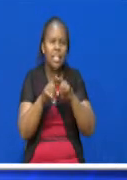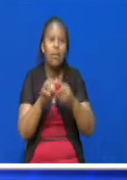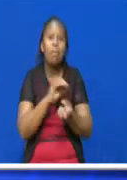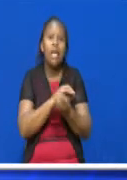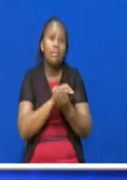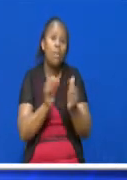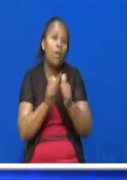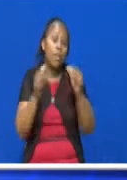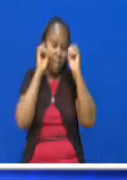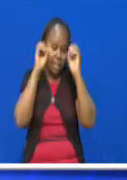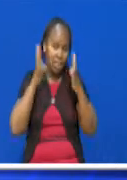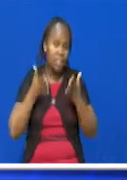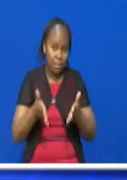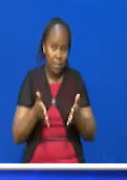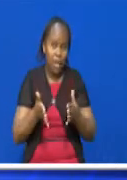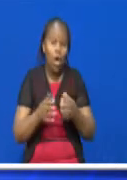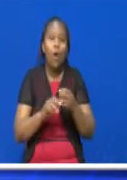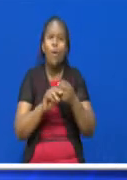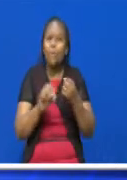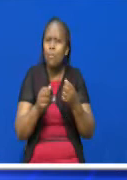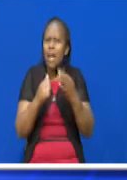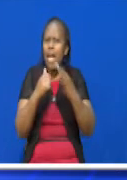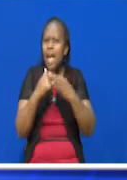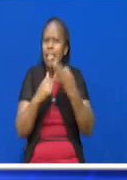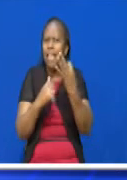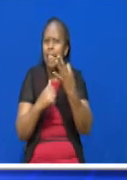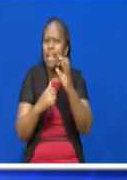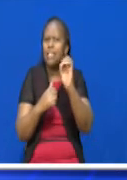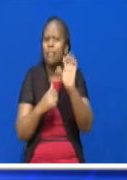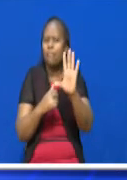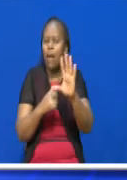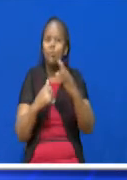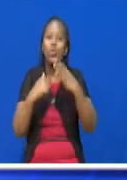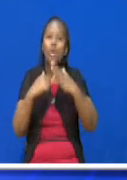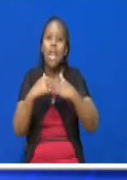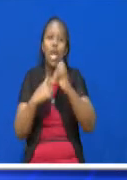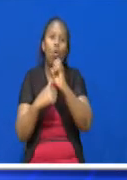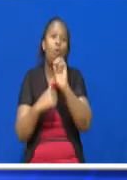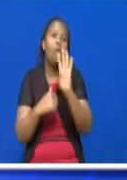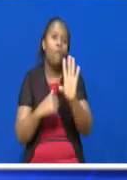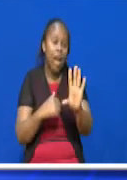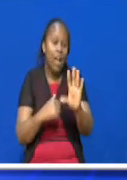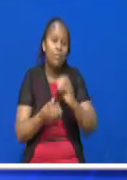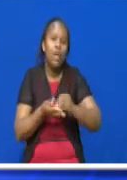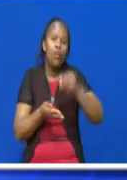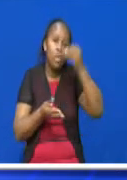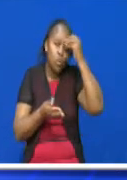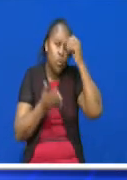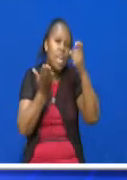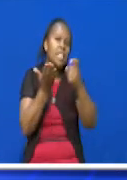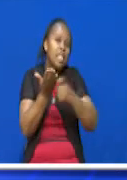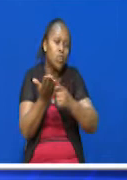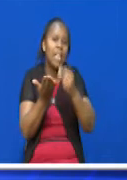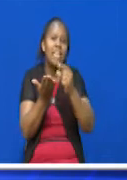well by the teacher here. From 8:35 to 9:05, we are going to Kiswahili